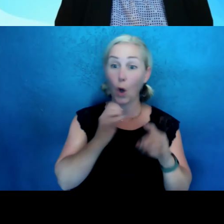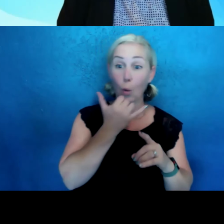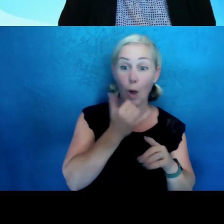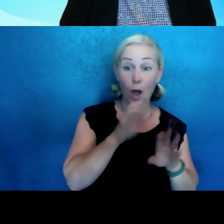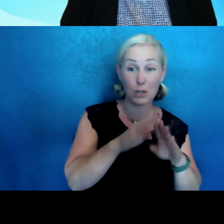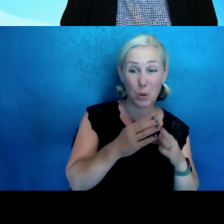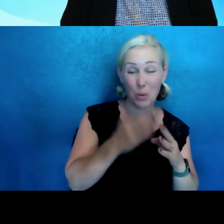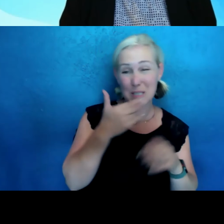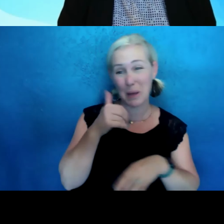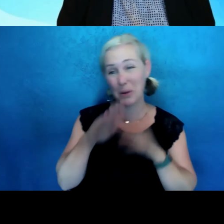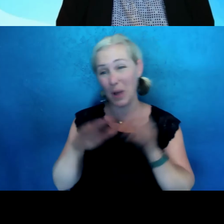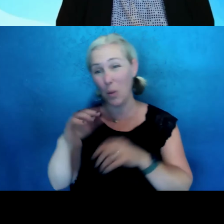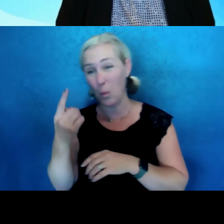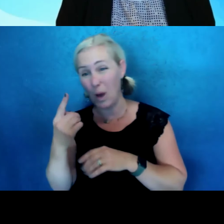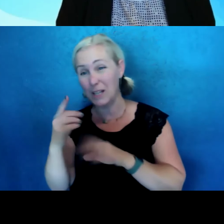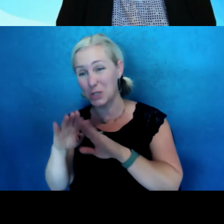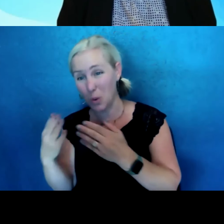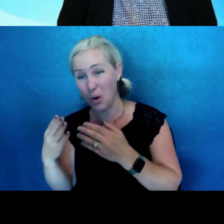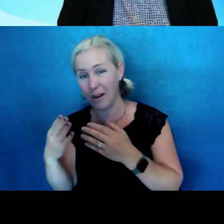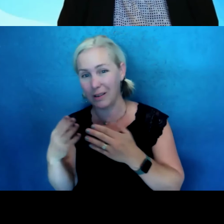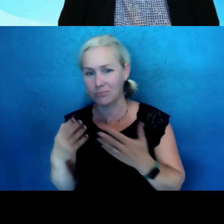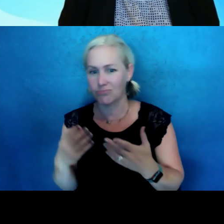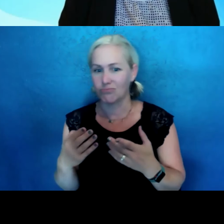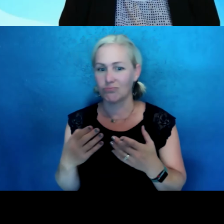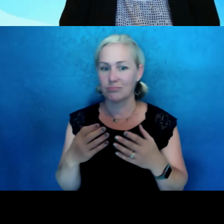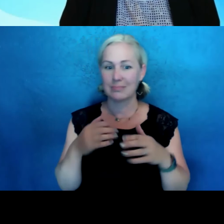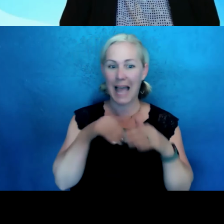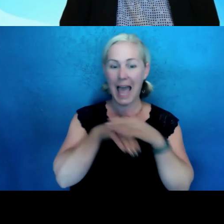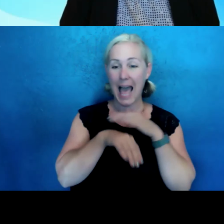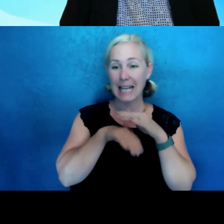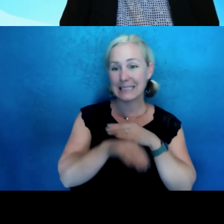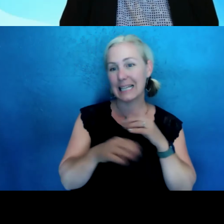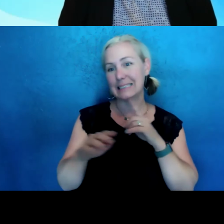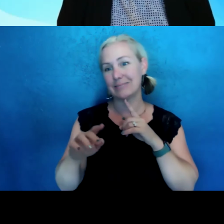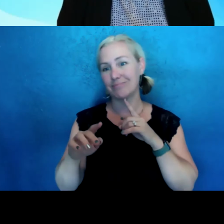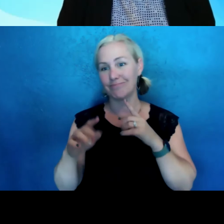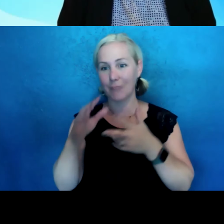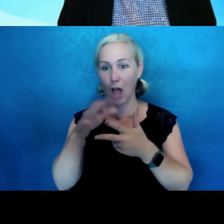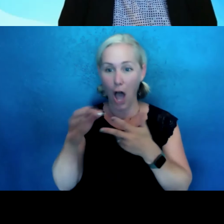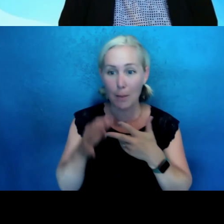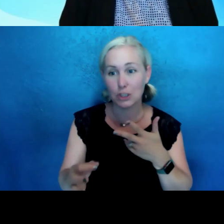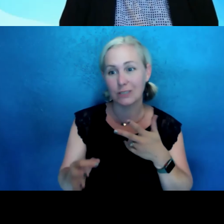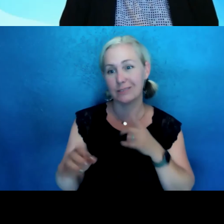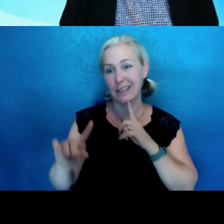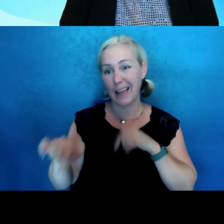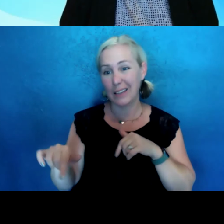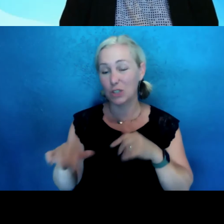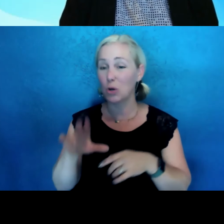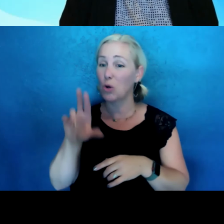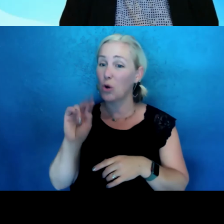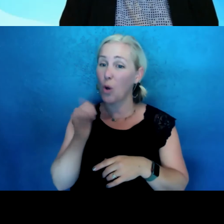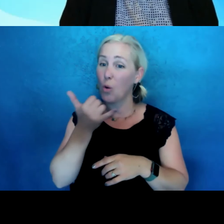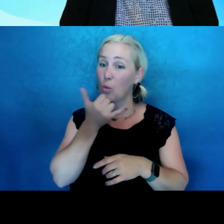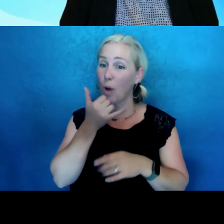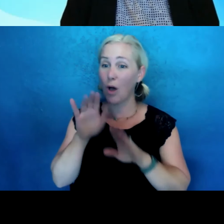tagline ideas I like are no wrong door, access options answers, or no wrong door, help wherever you turn.